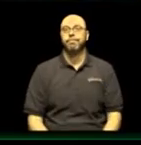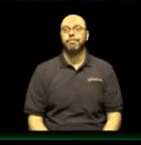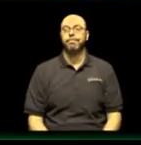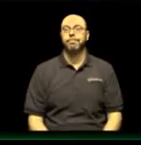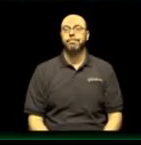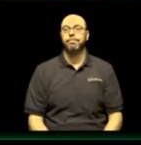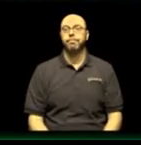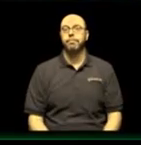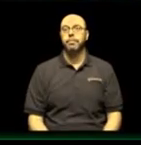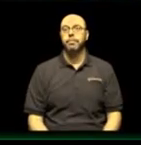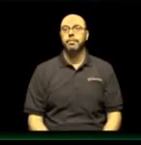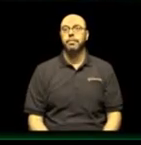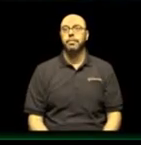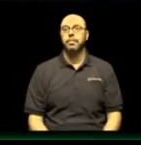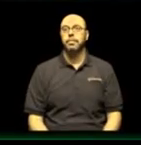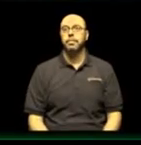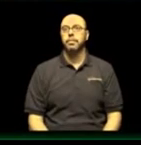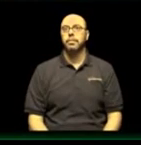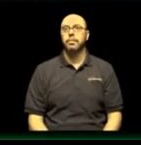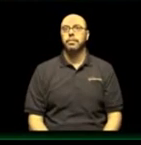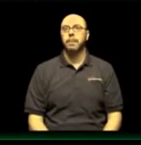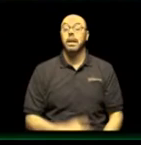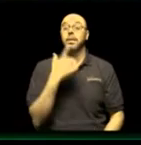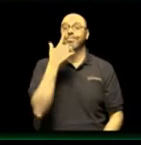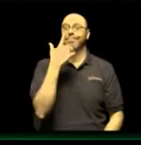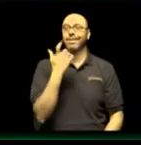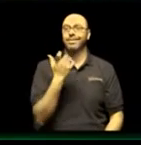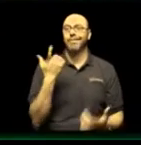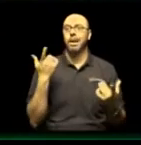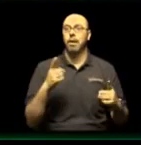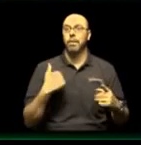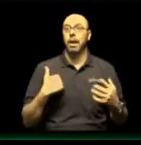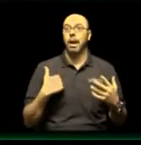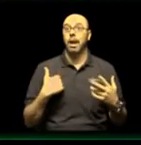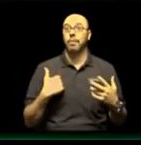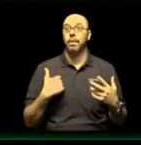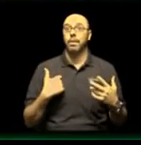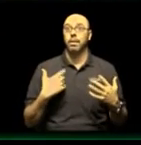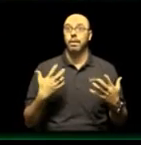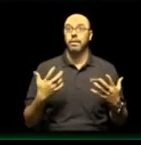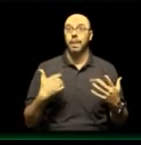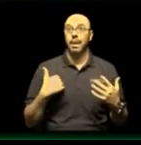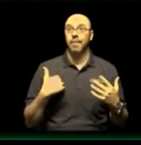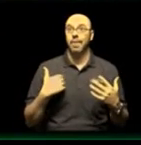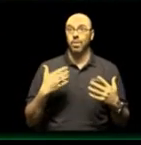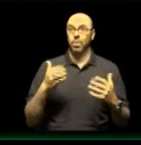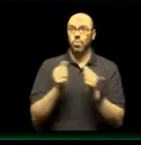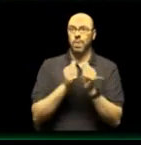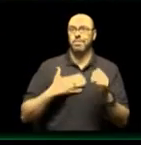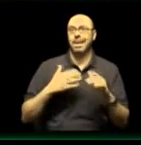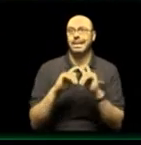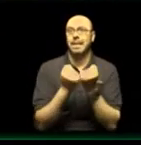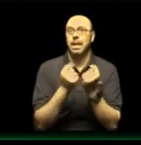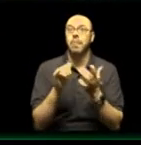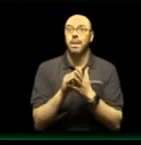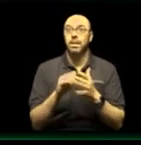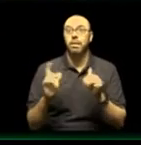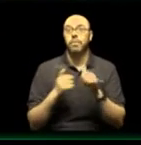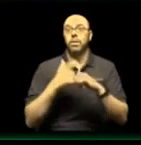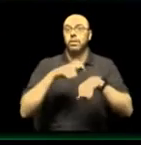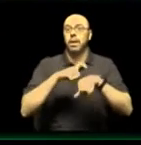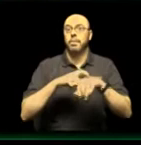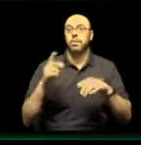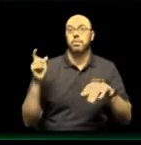That's very important for your success. Because if I'm involved in teams, it's my first time to meet a person. Yeah.